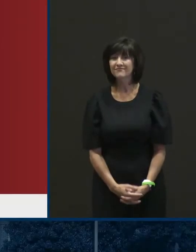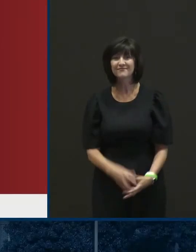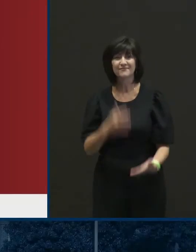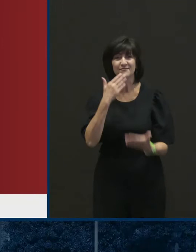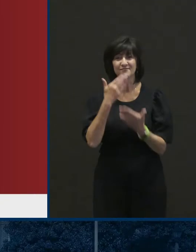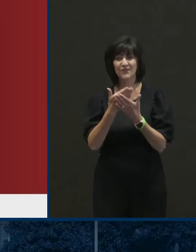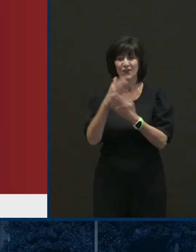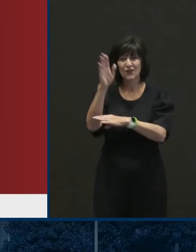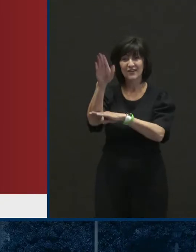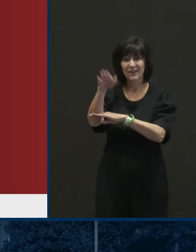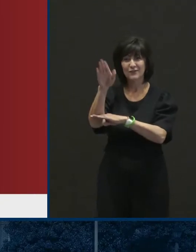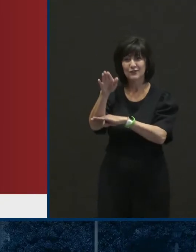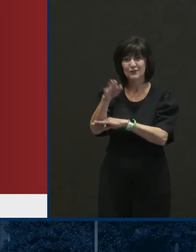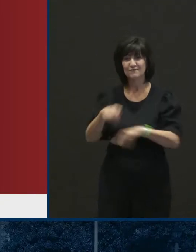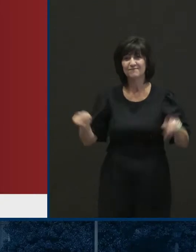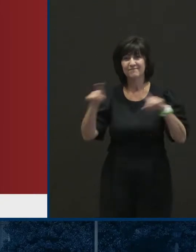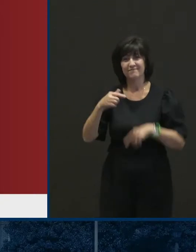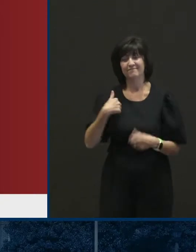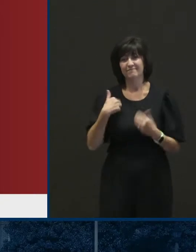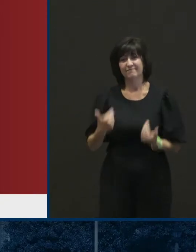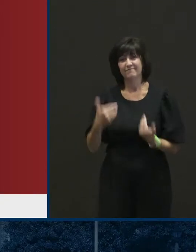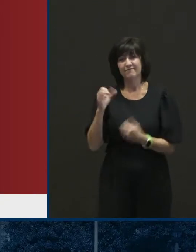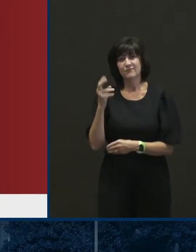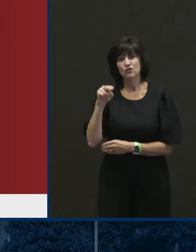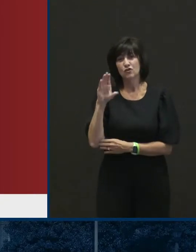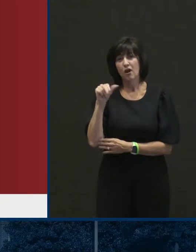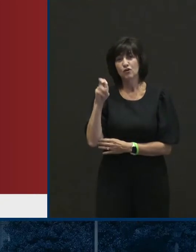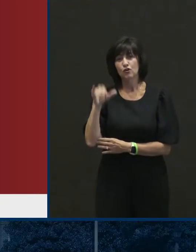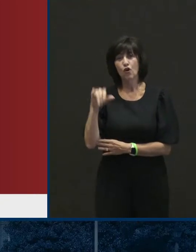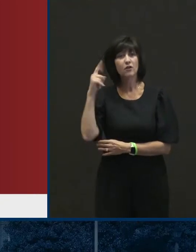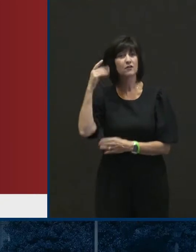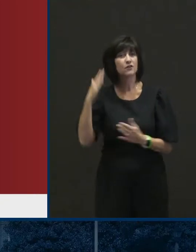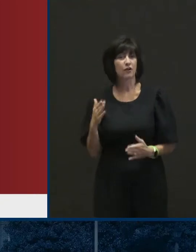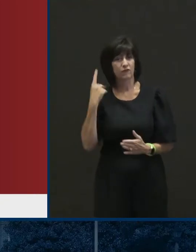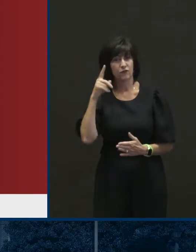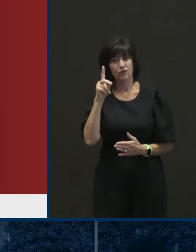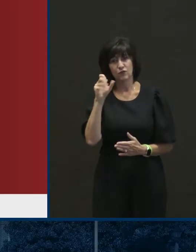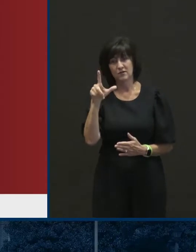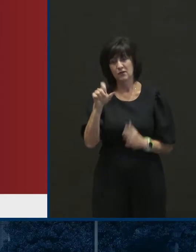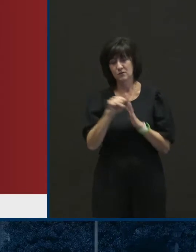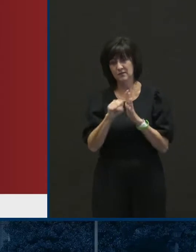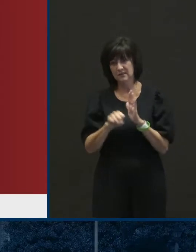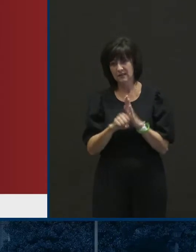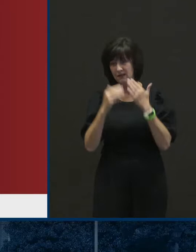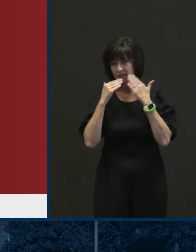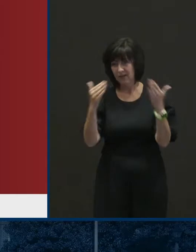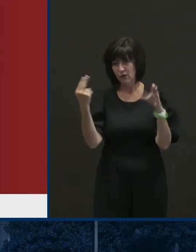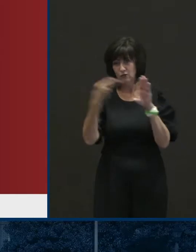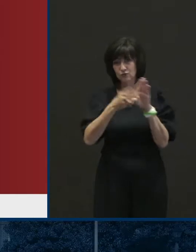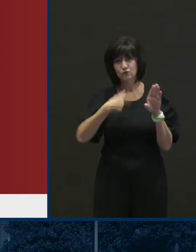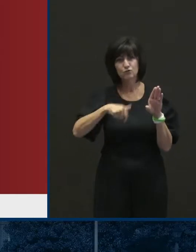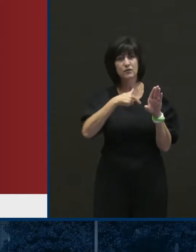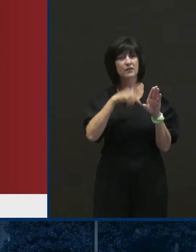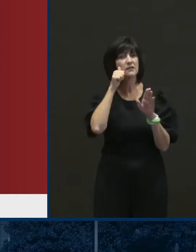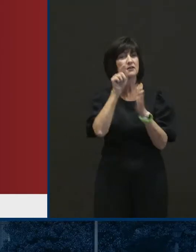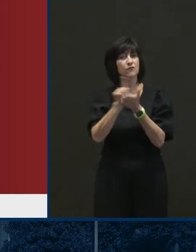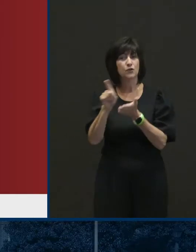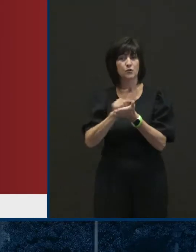Good afternoon, everyone. I'm Governor John Carney. Thank you for joining us again for our weekly press conference on Delaware's response